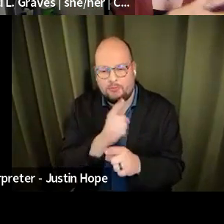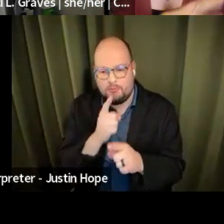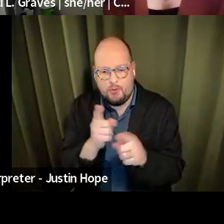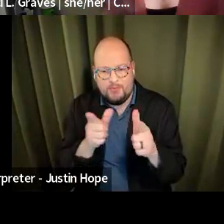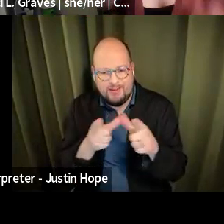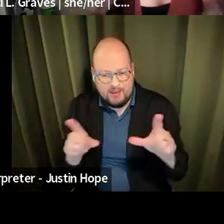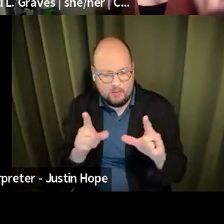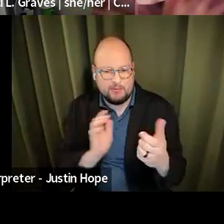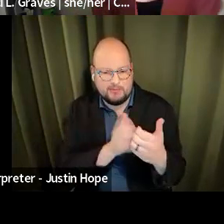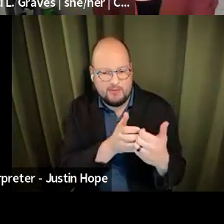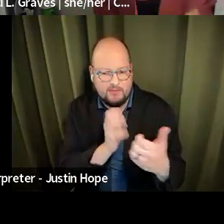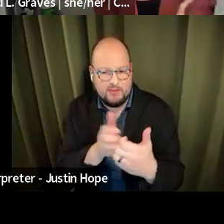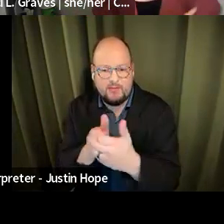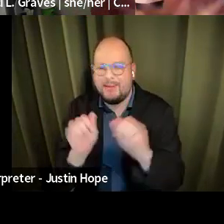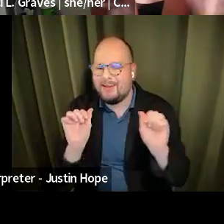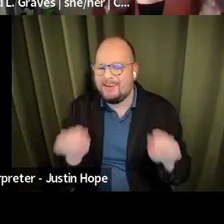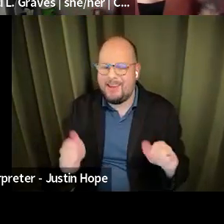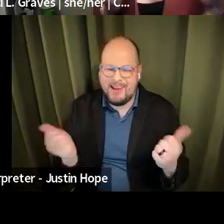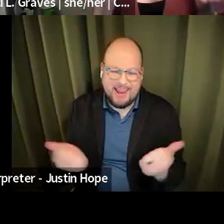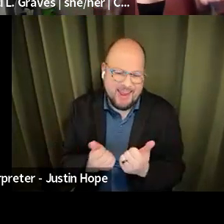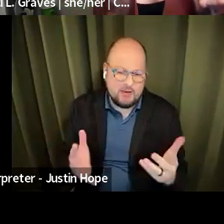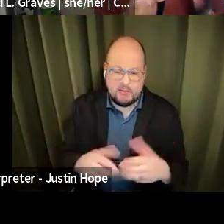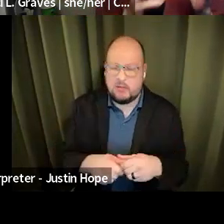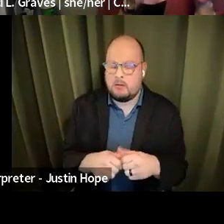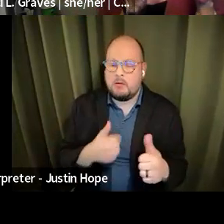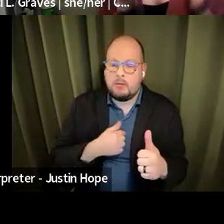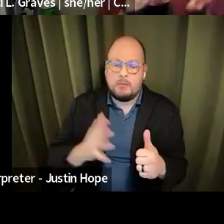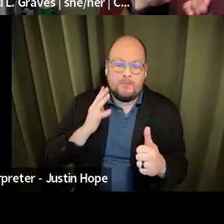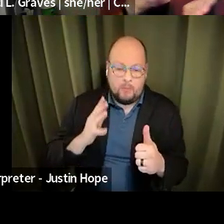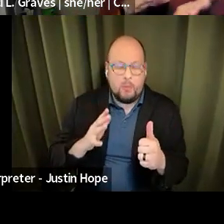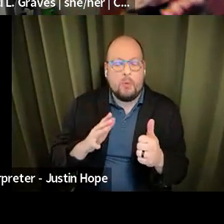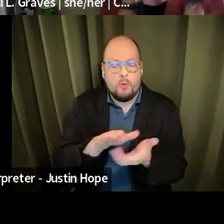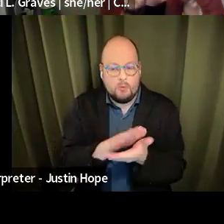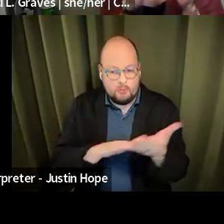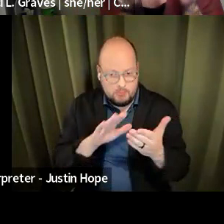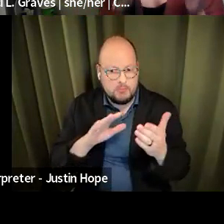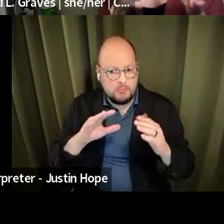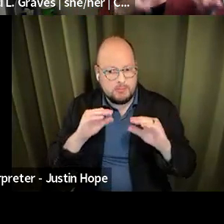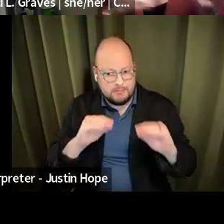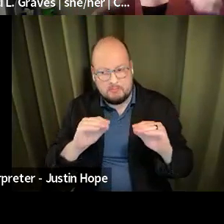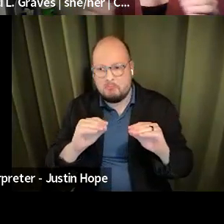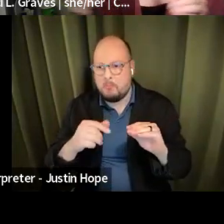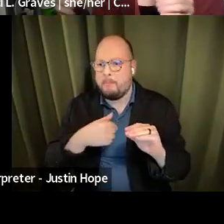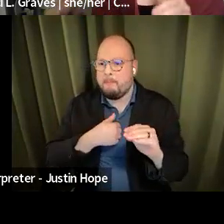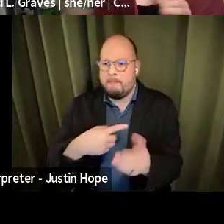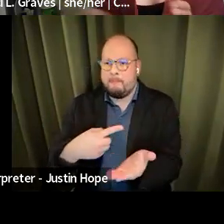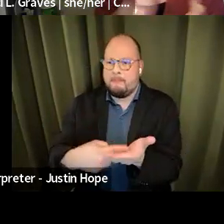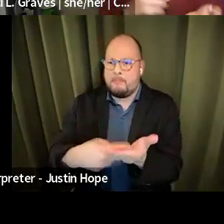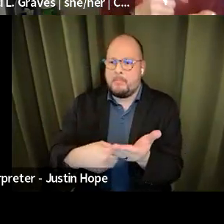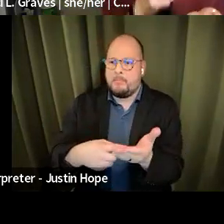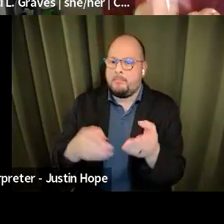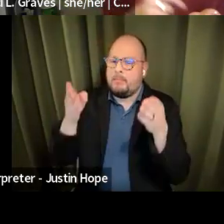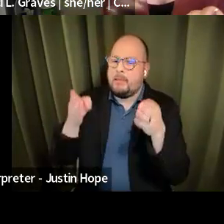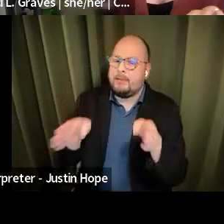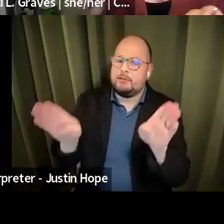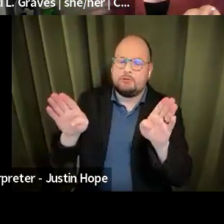in higher ed, talk about, I said, it's not, you have when you think about your general education